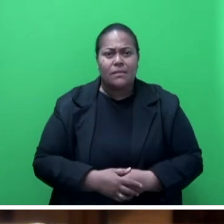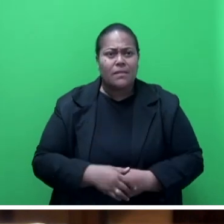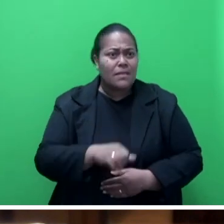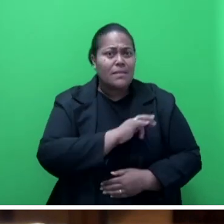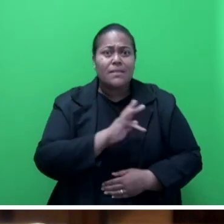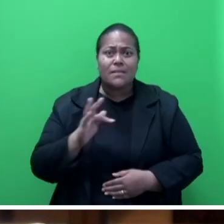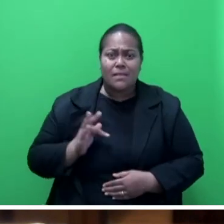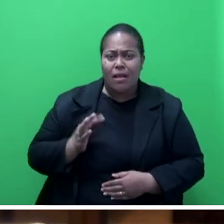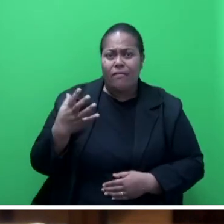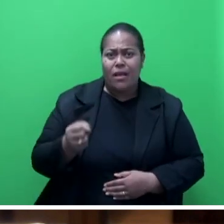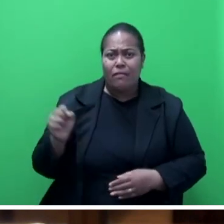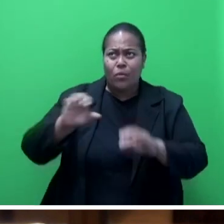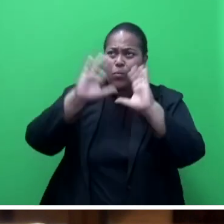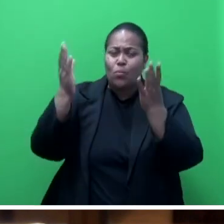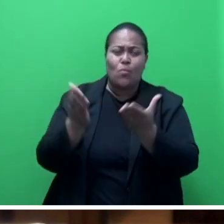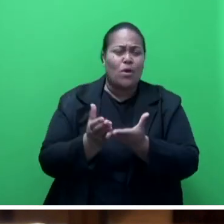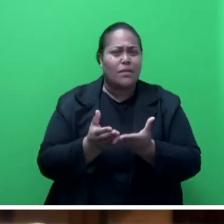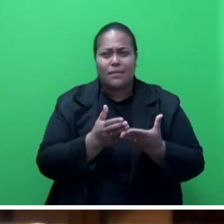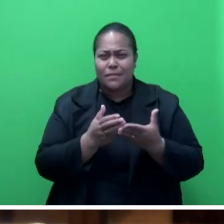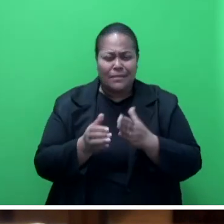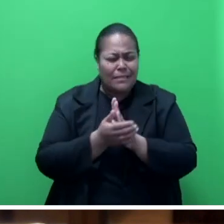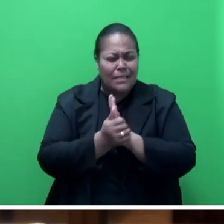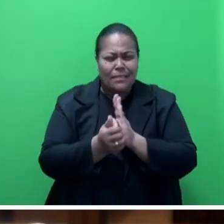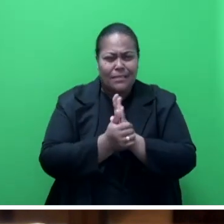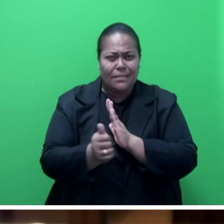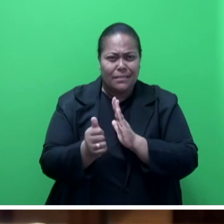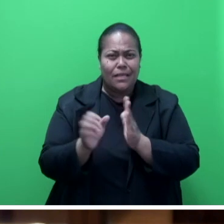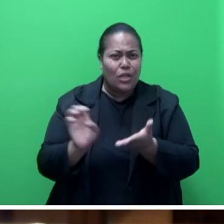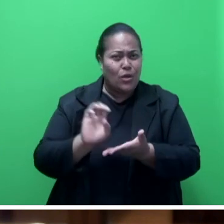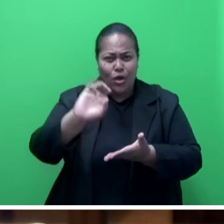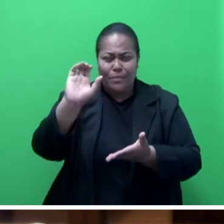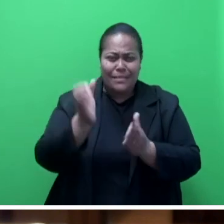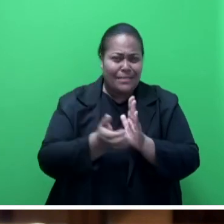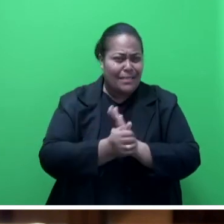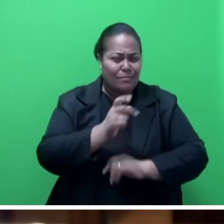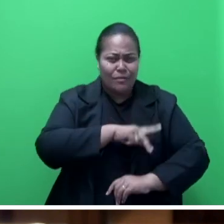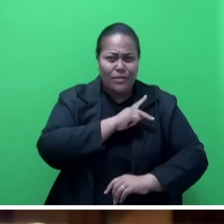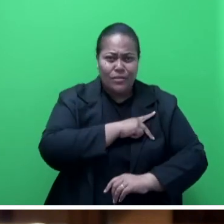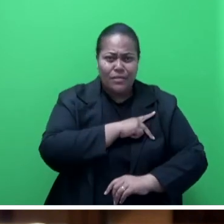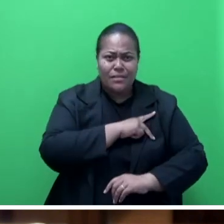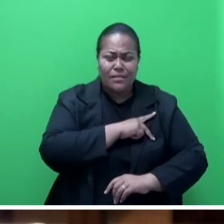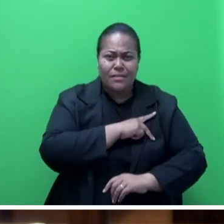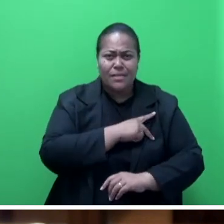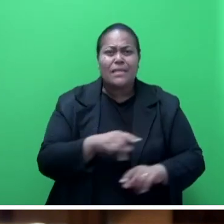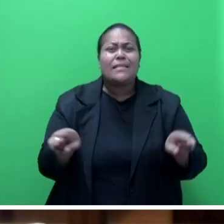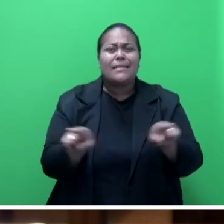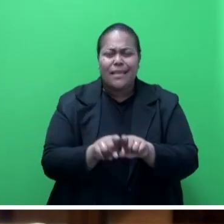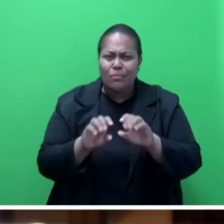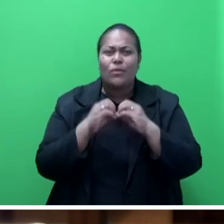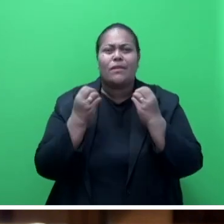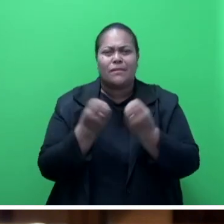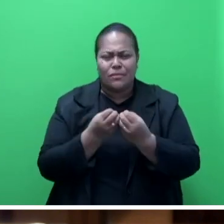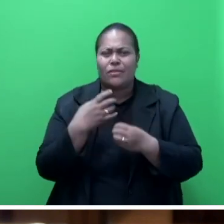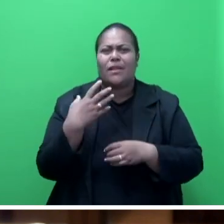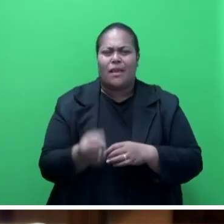world's leading economic experts, the same organizations that are staffed by thousands of the world's leading economic